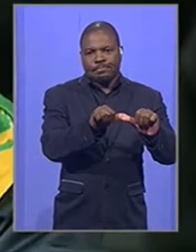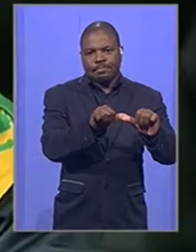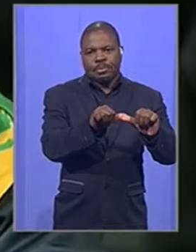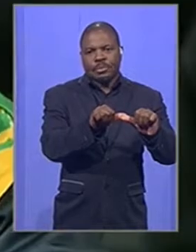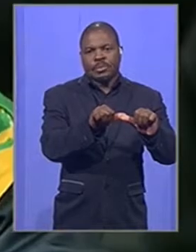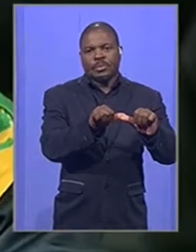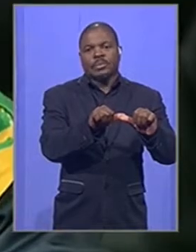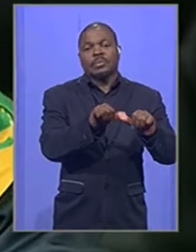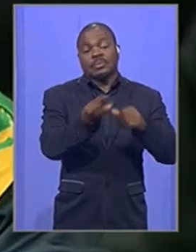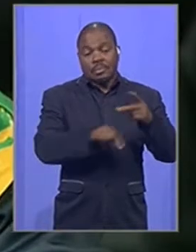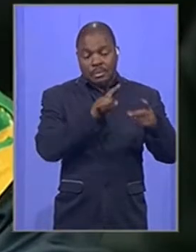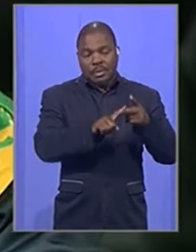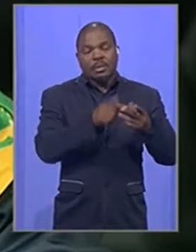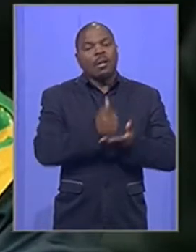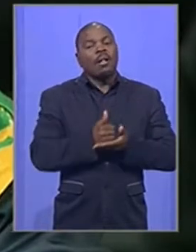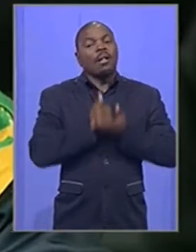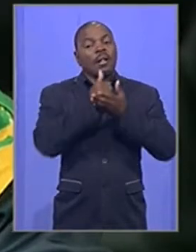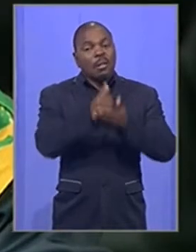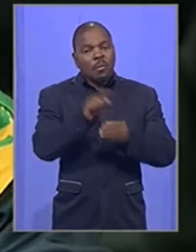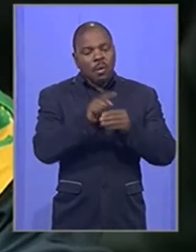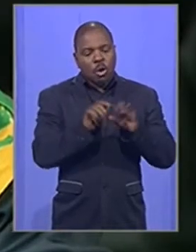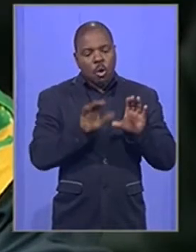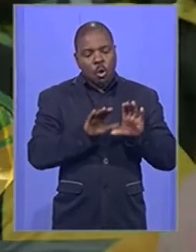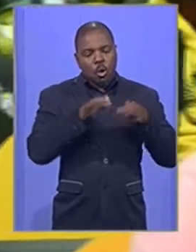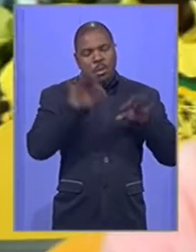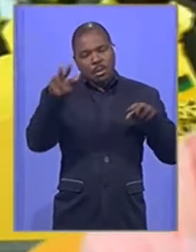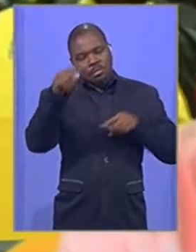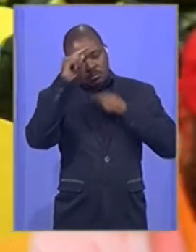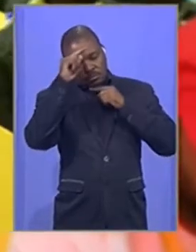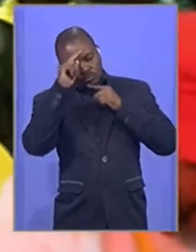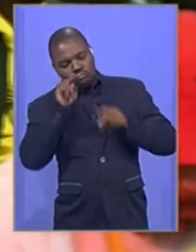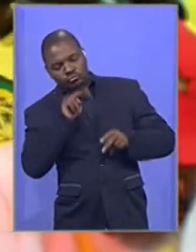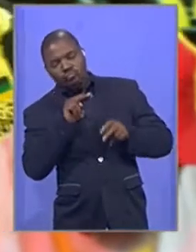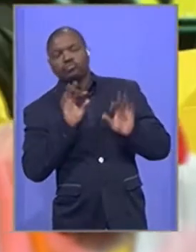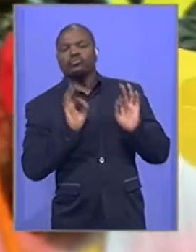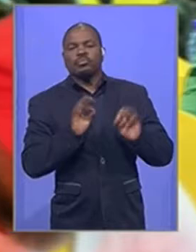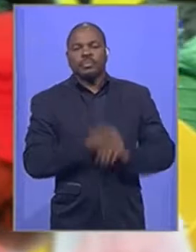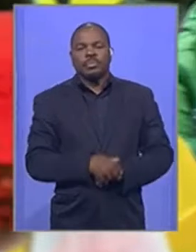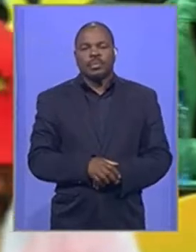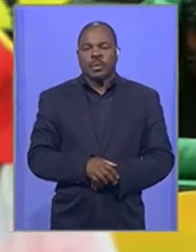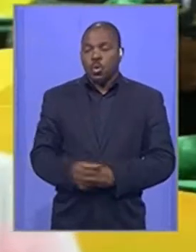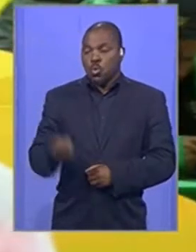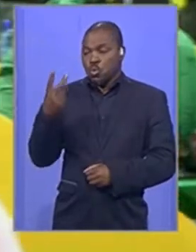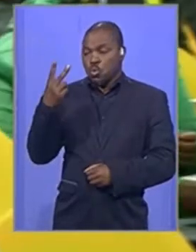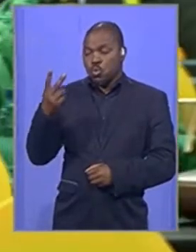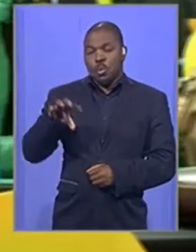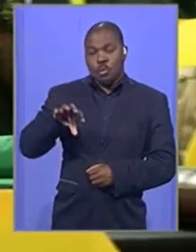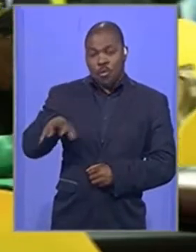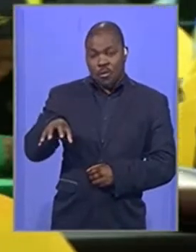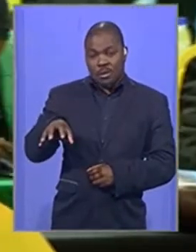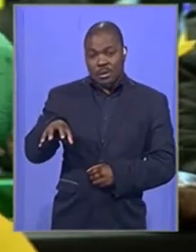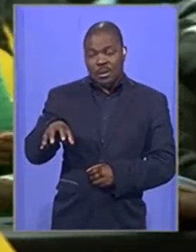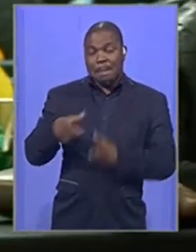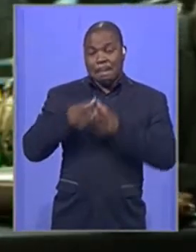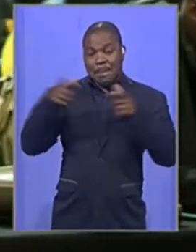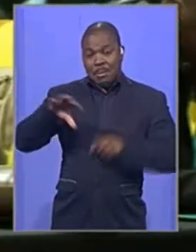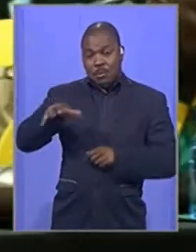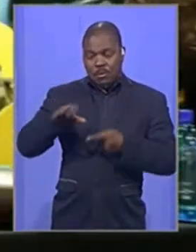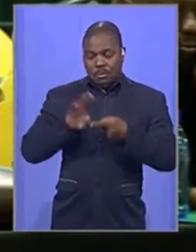to enhance the integrity of the movement and its leadership. Di province di le pedi tse tona tsa ANC e